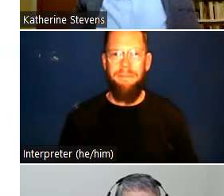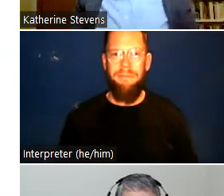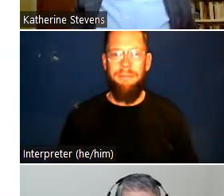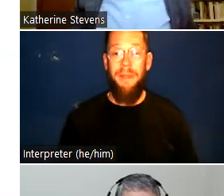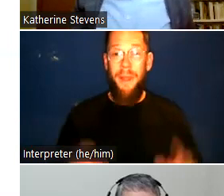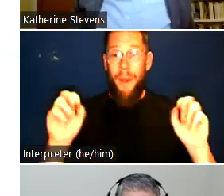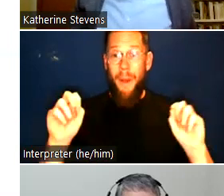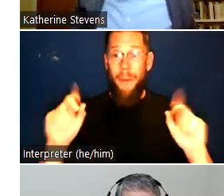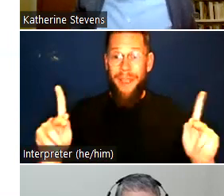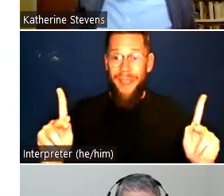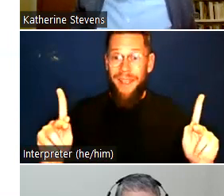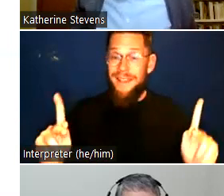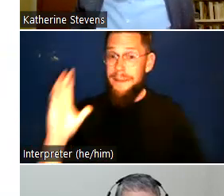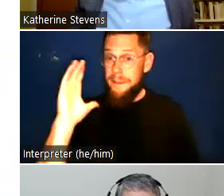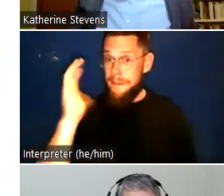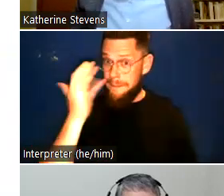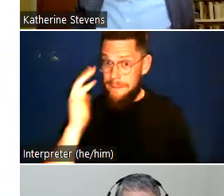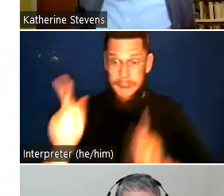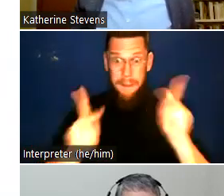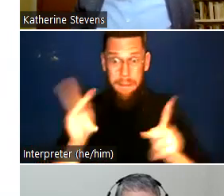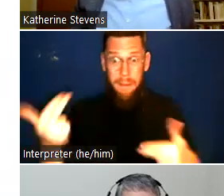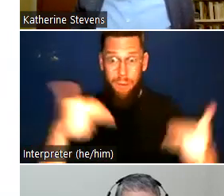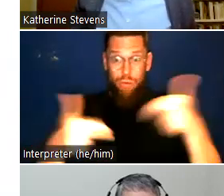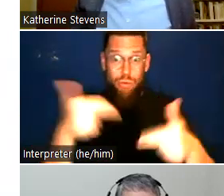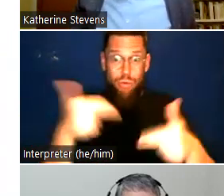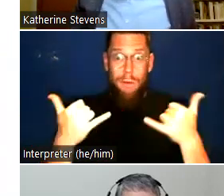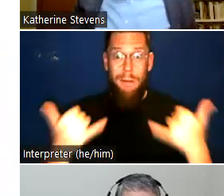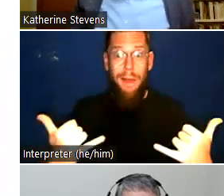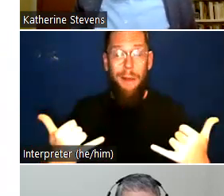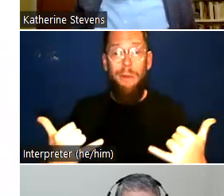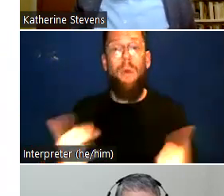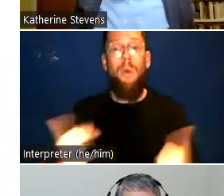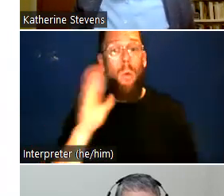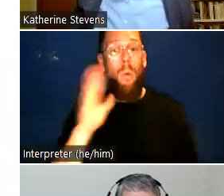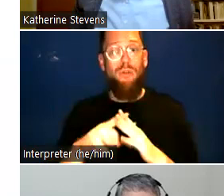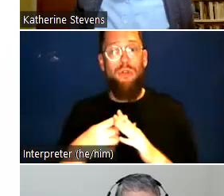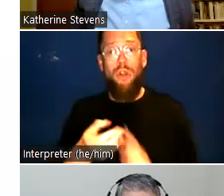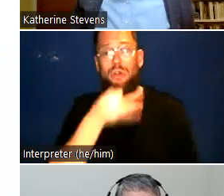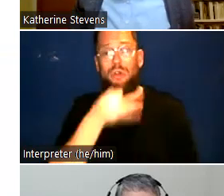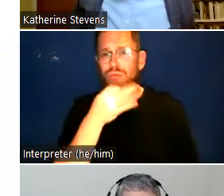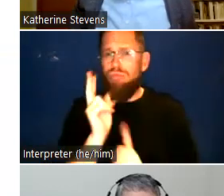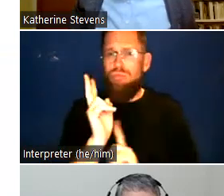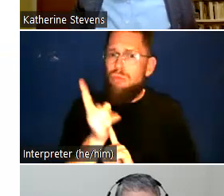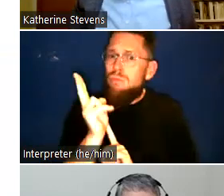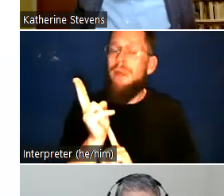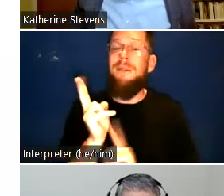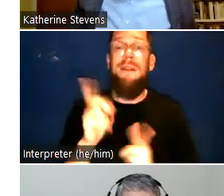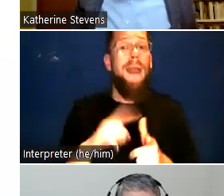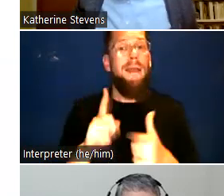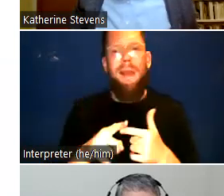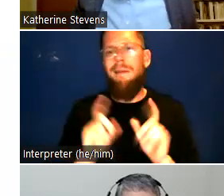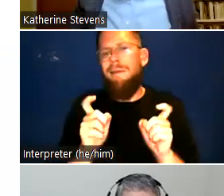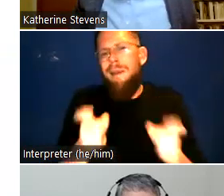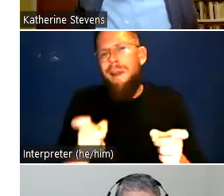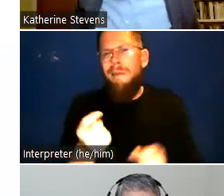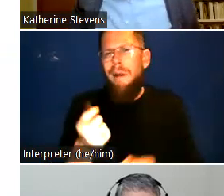Okay, well, it looks like folks are coming in. We're going to begin in about 2 minutes. We'll let everyone have a little bit extra time